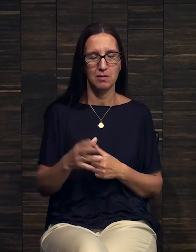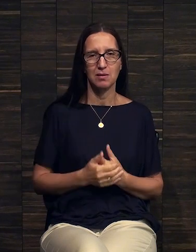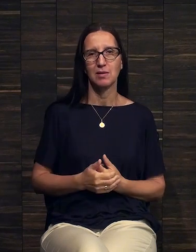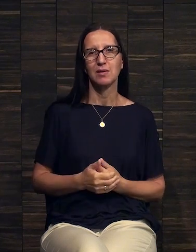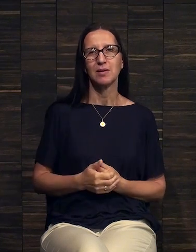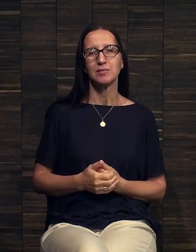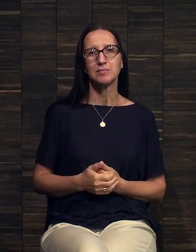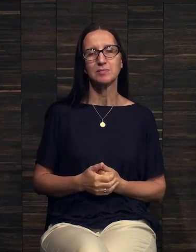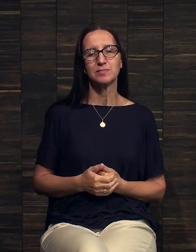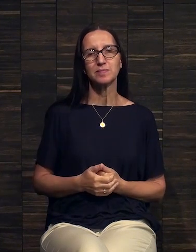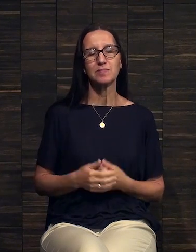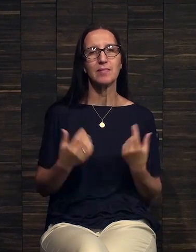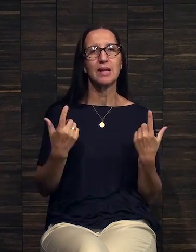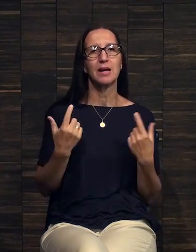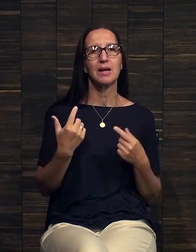Daddy Ben.